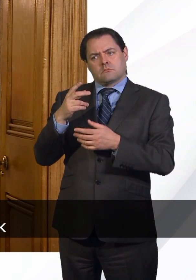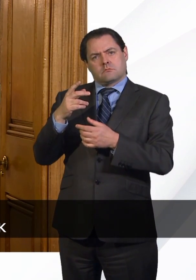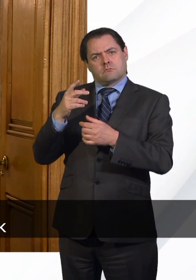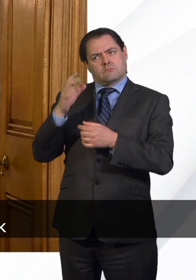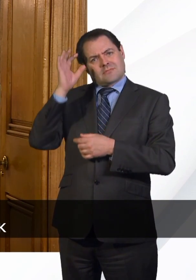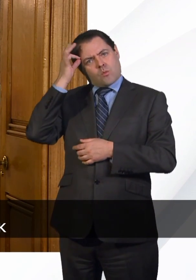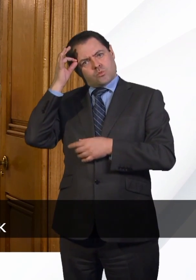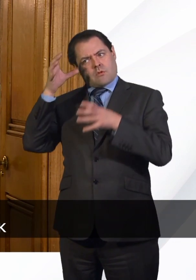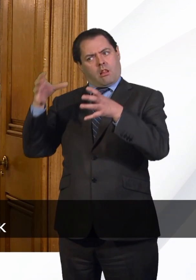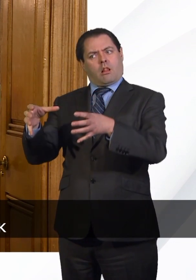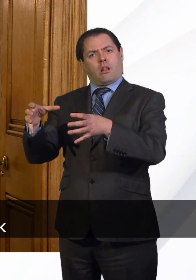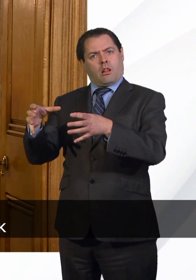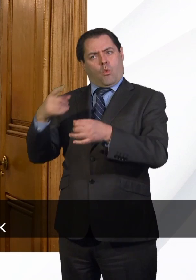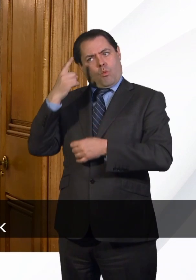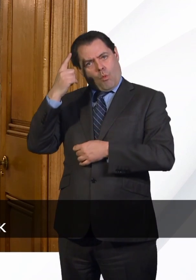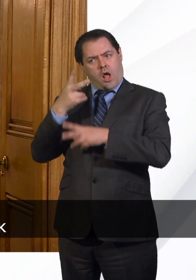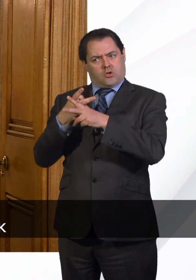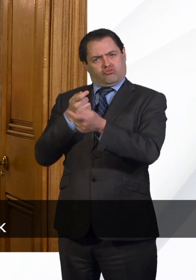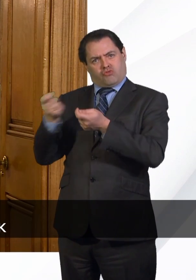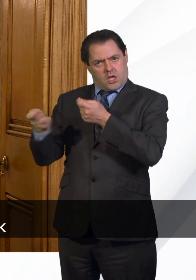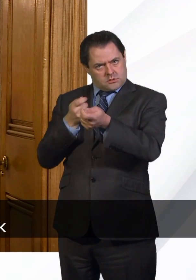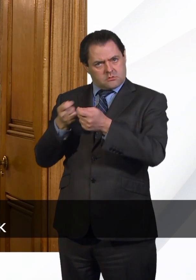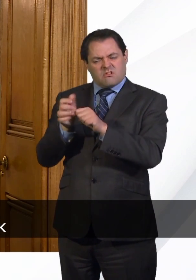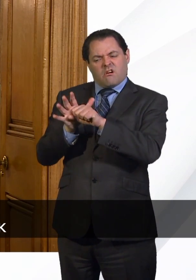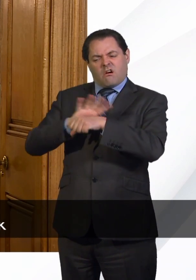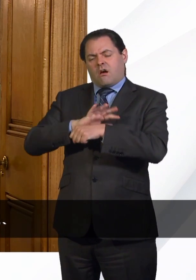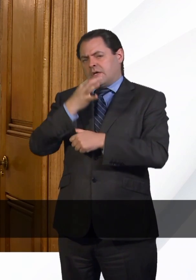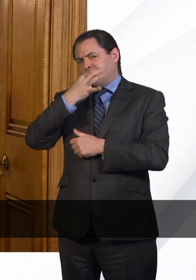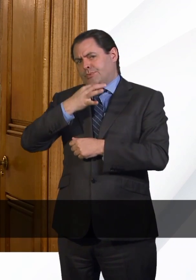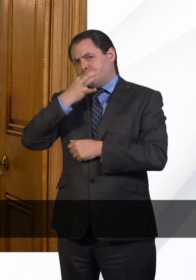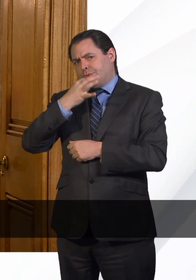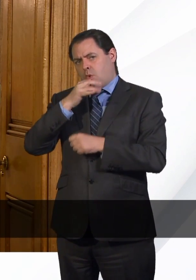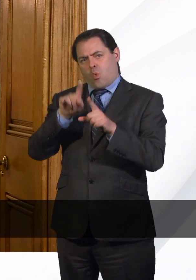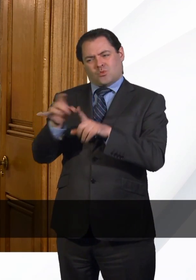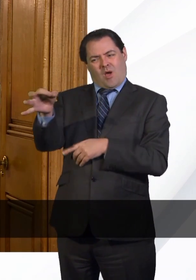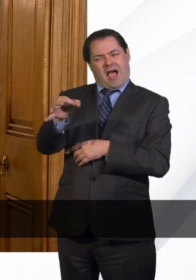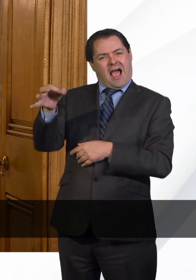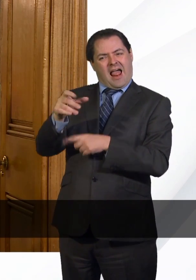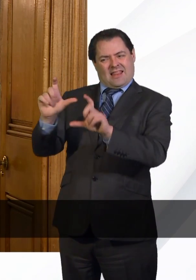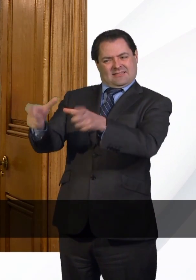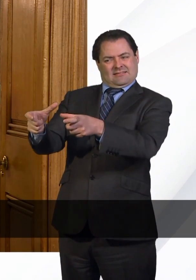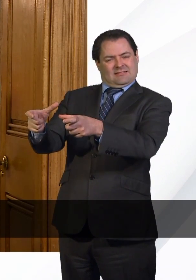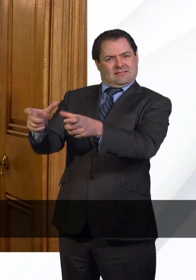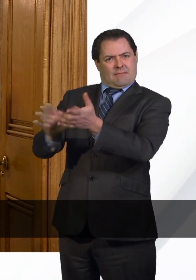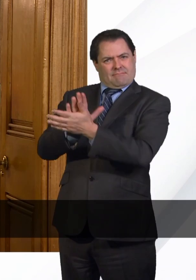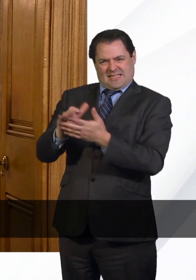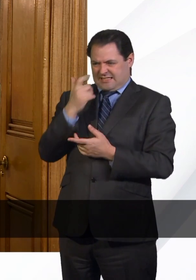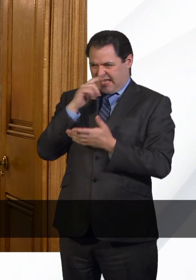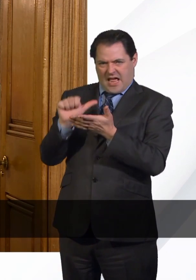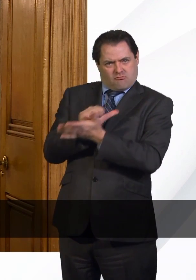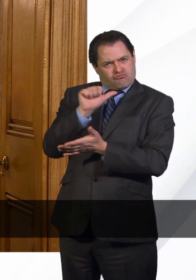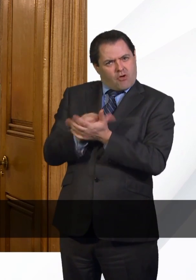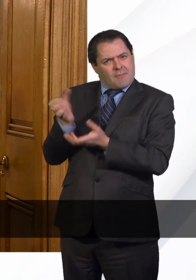relatively low number of COVID cases, and because it's an island, we can run this trial in proper scientifically